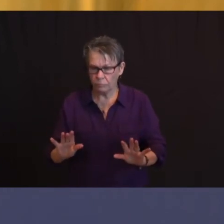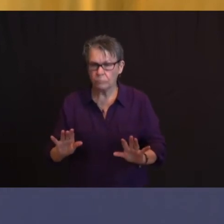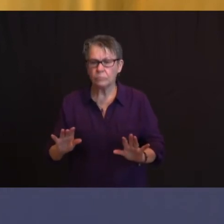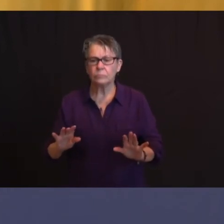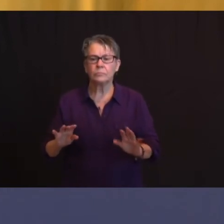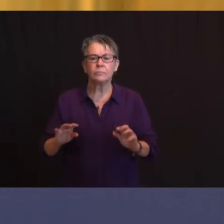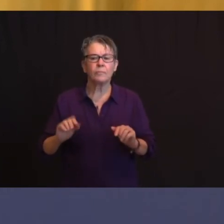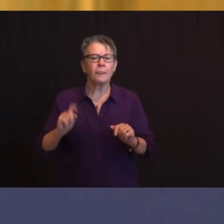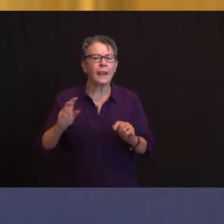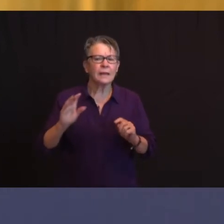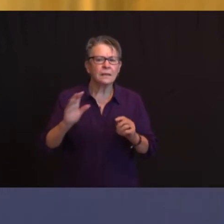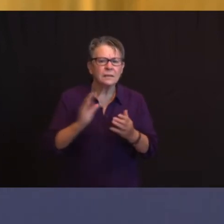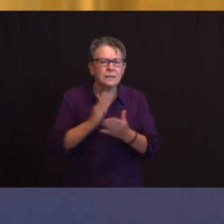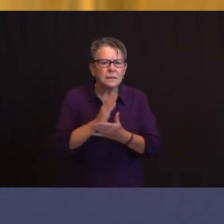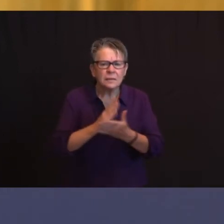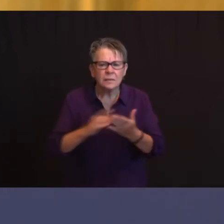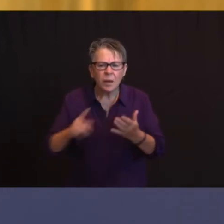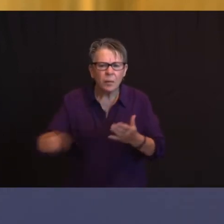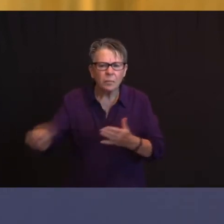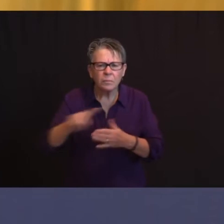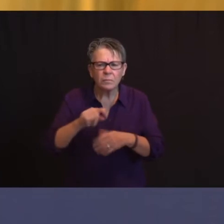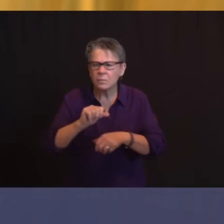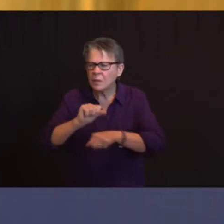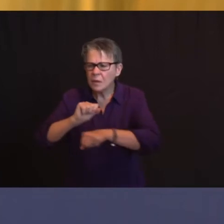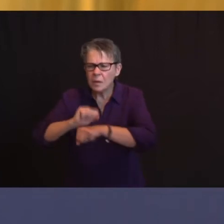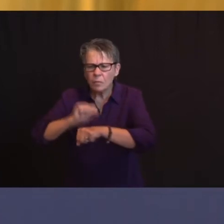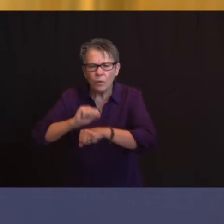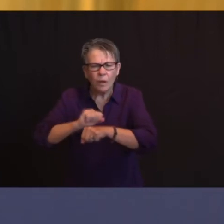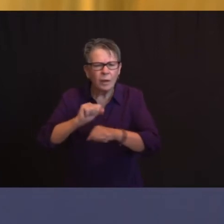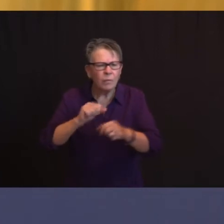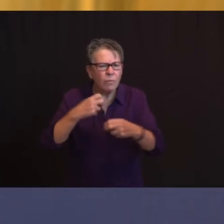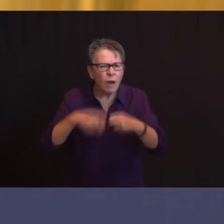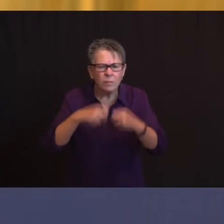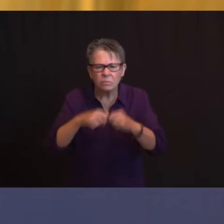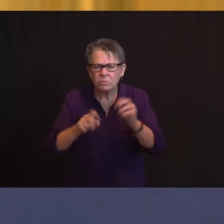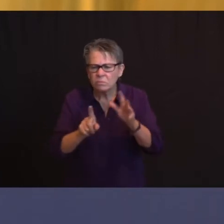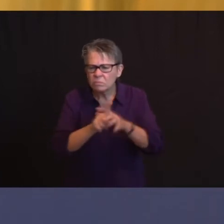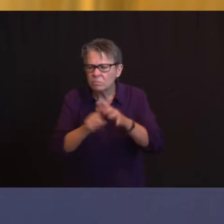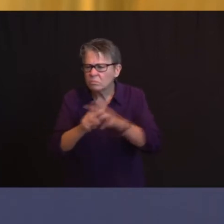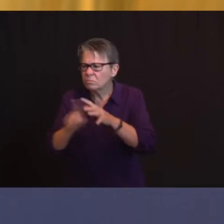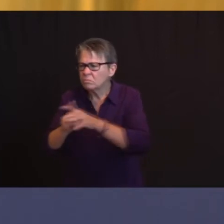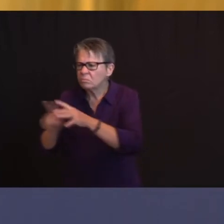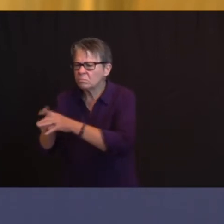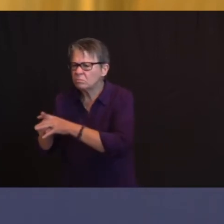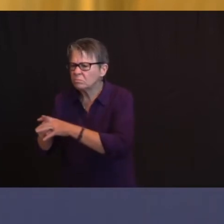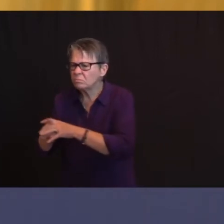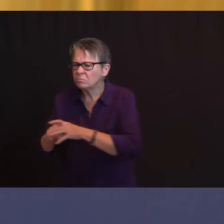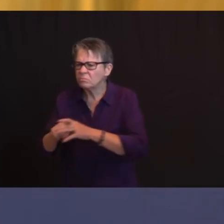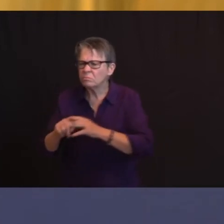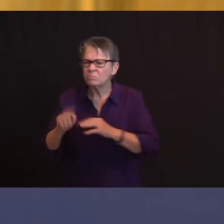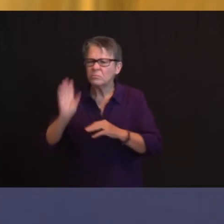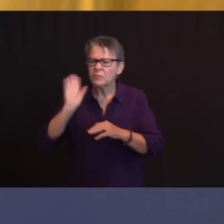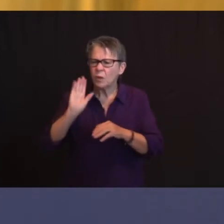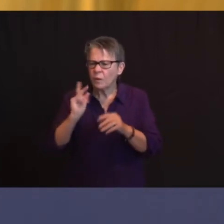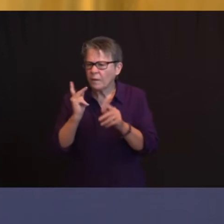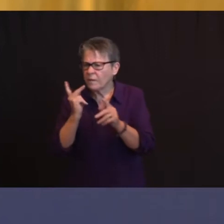other items that came up here. Again, folks, it's fairly, this one is fairly simple. Our plea